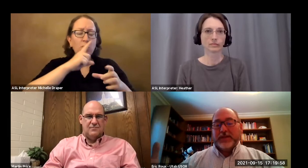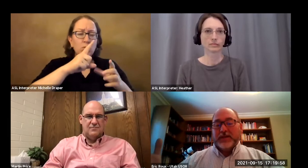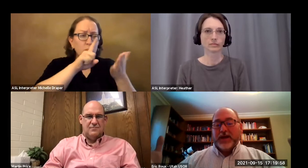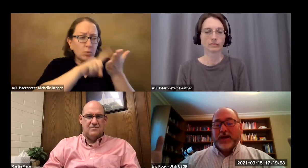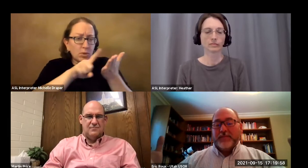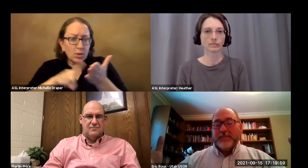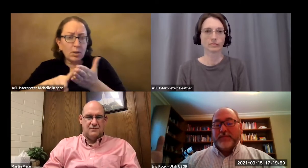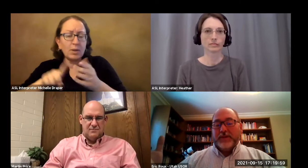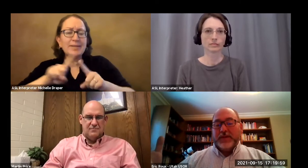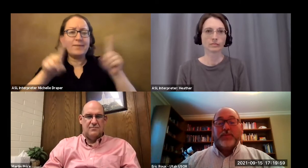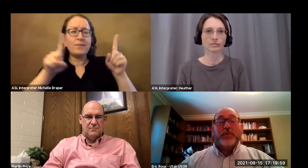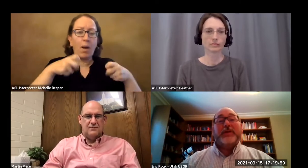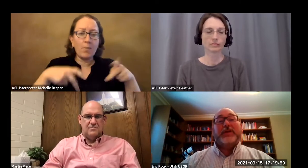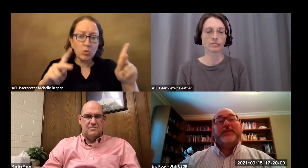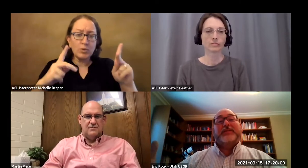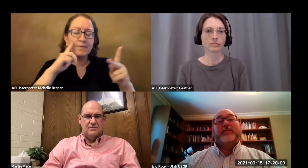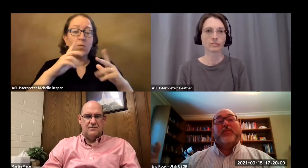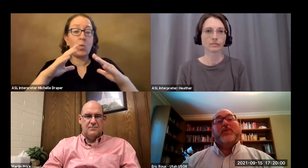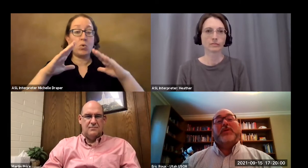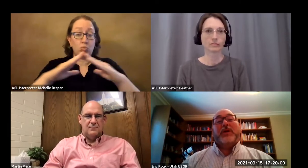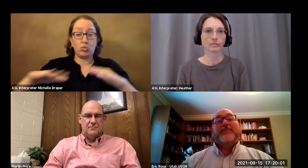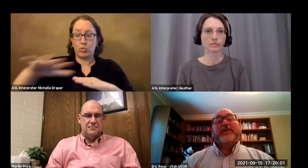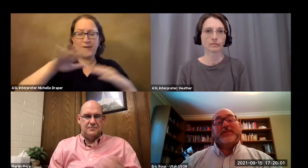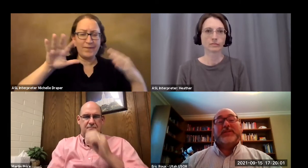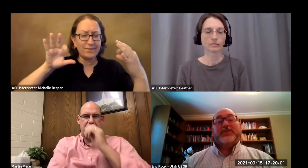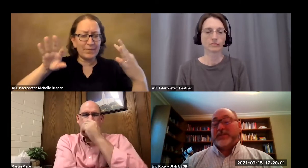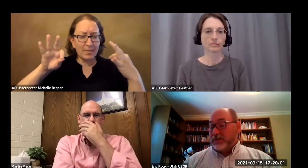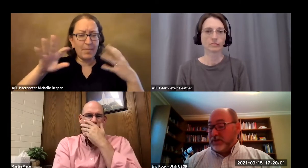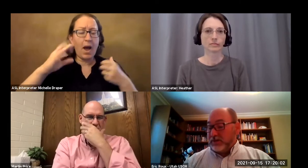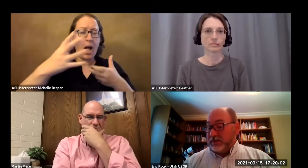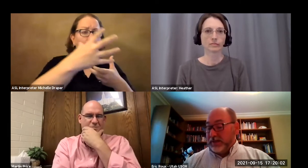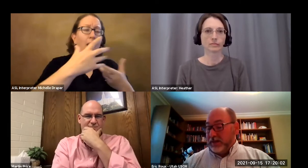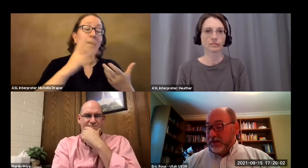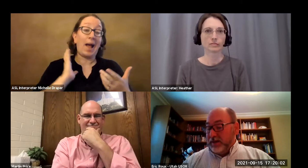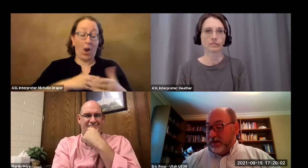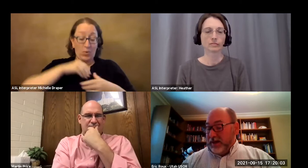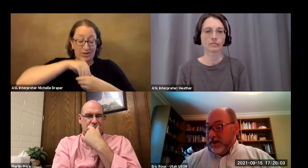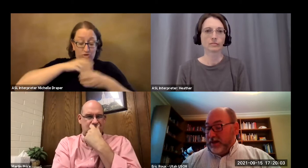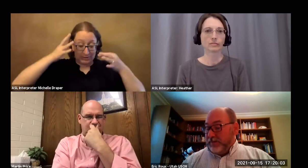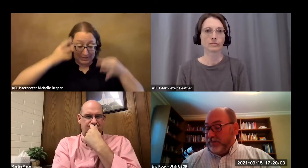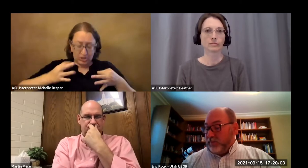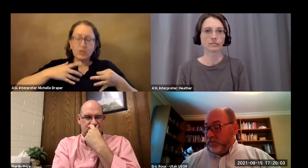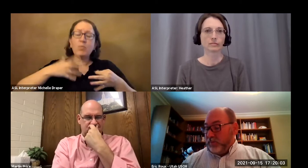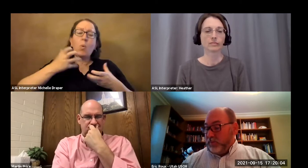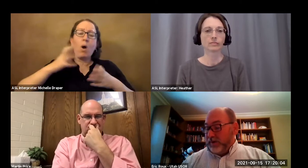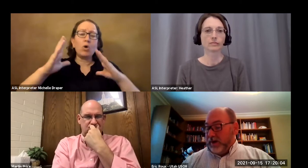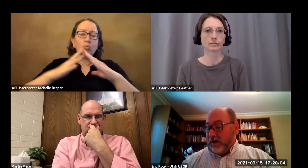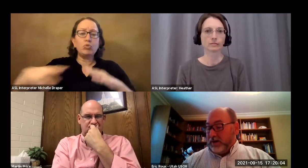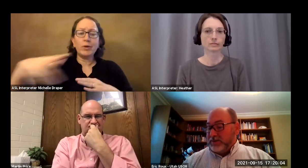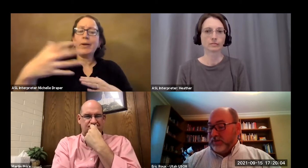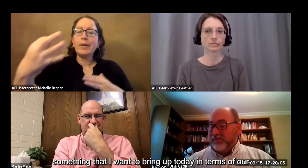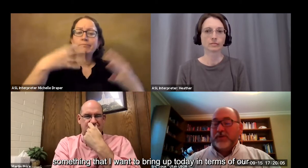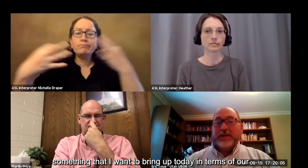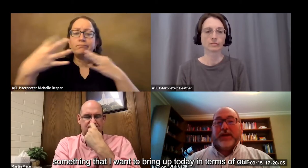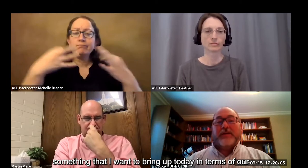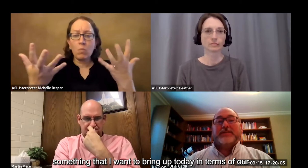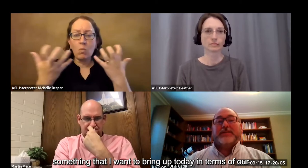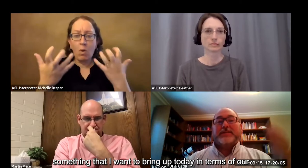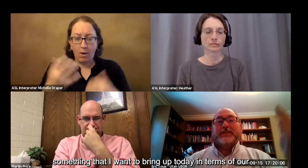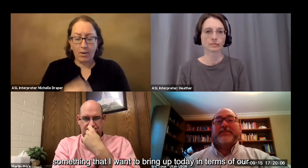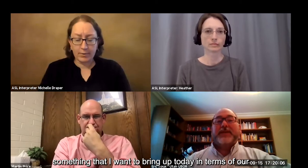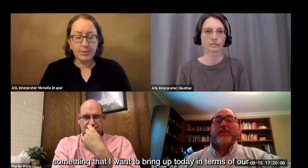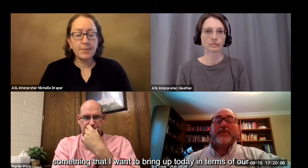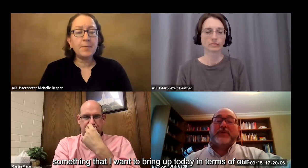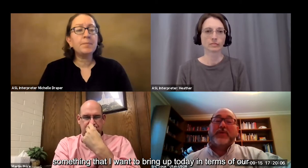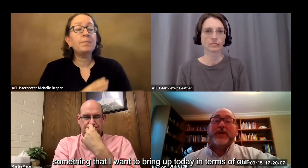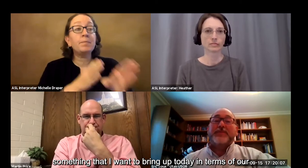community input into more of our decisions internally. We are also reviewing areas. This